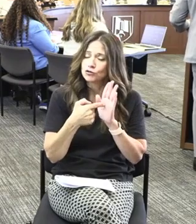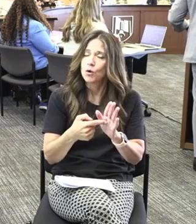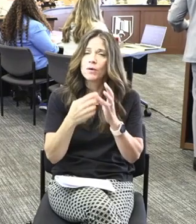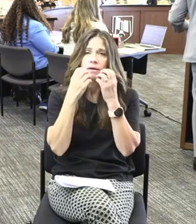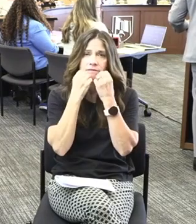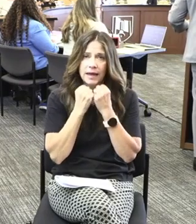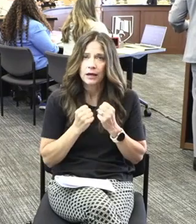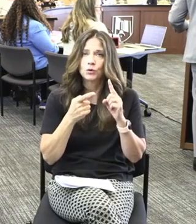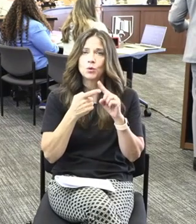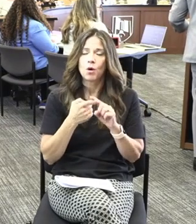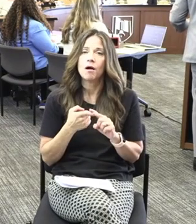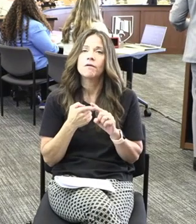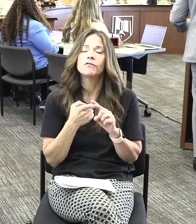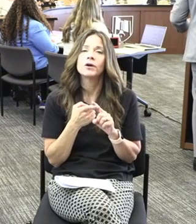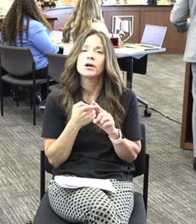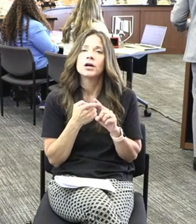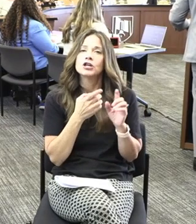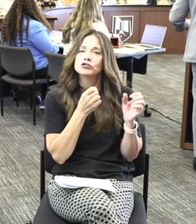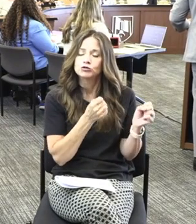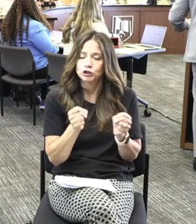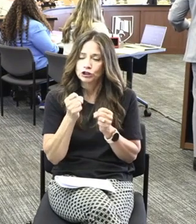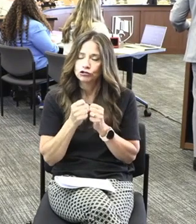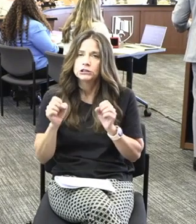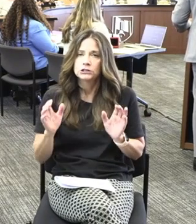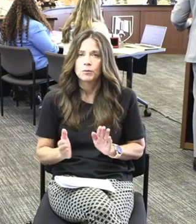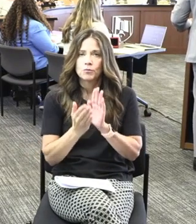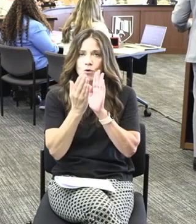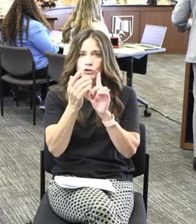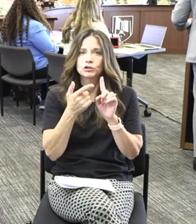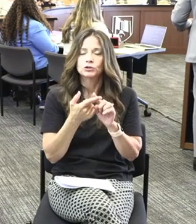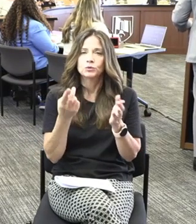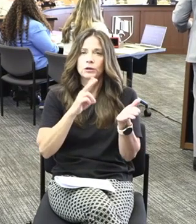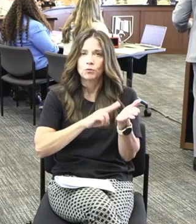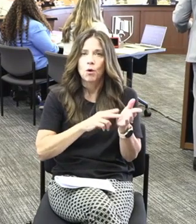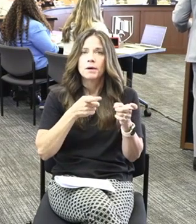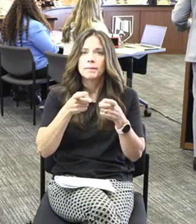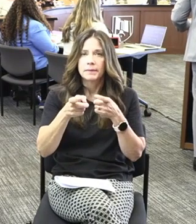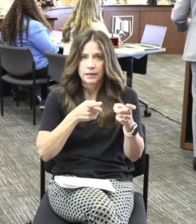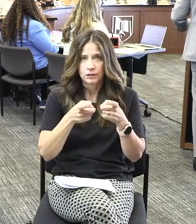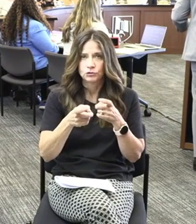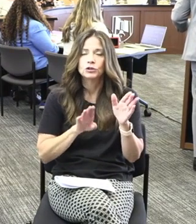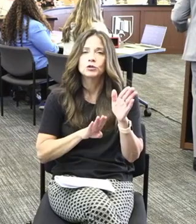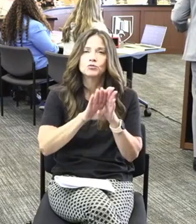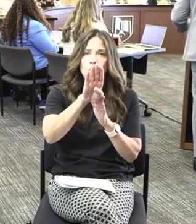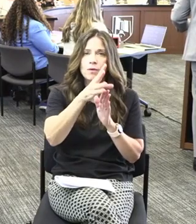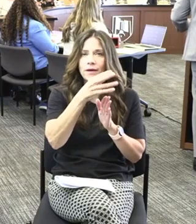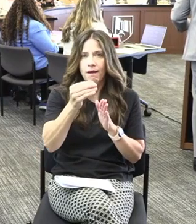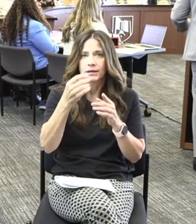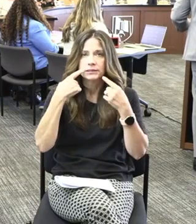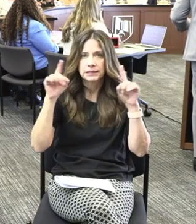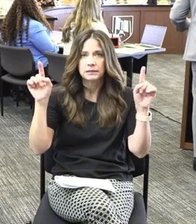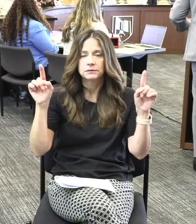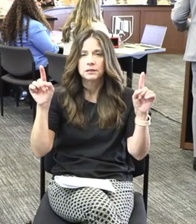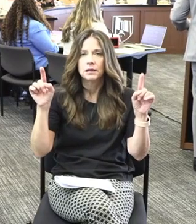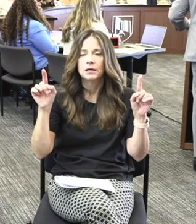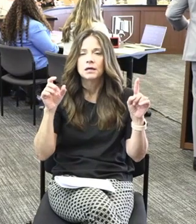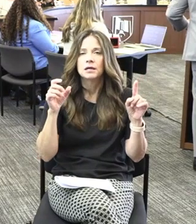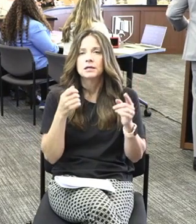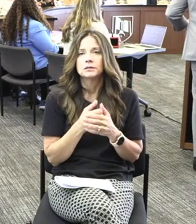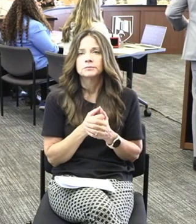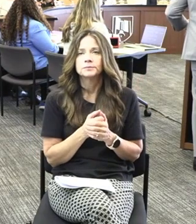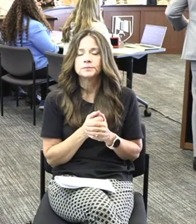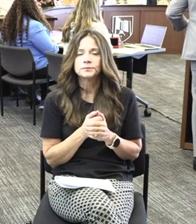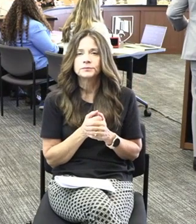of coordinated strategic approaches to enrollment management growth and success. So to say the